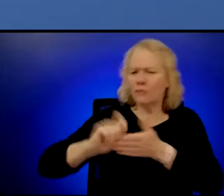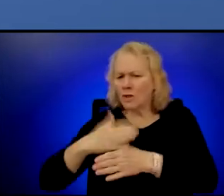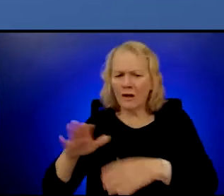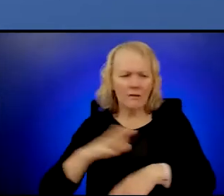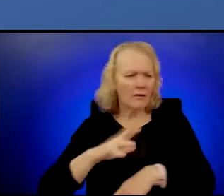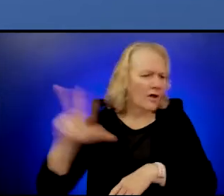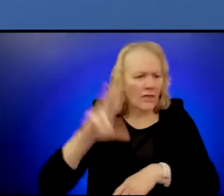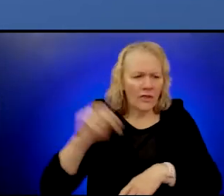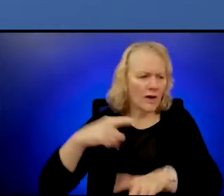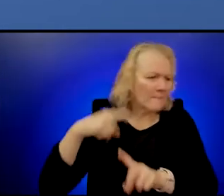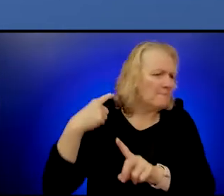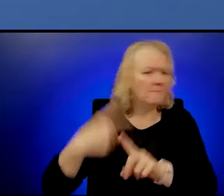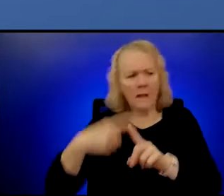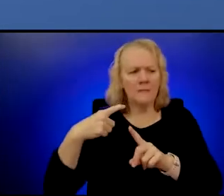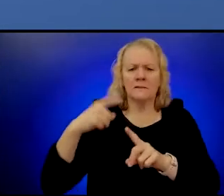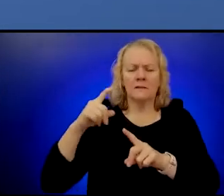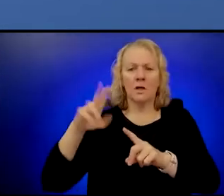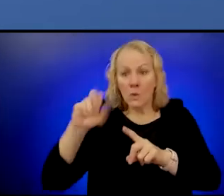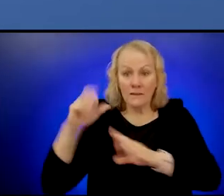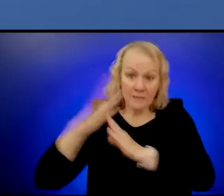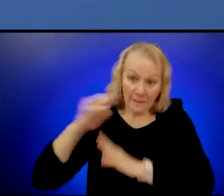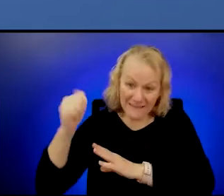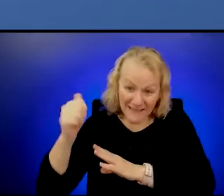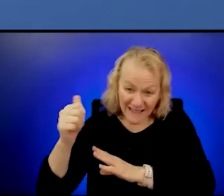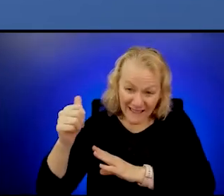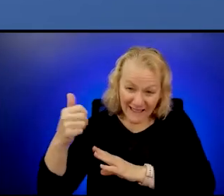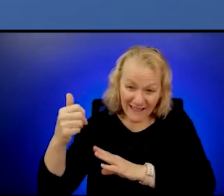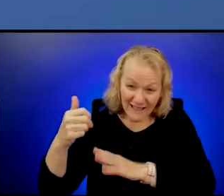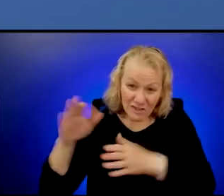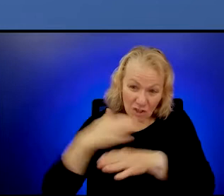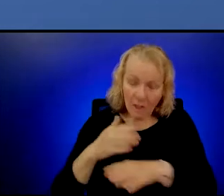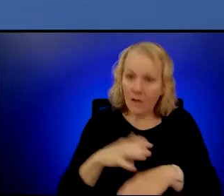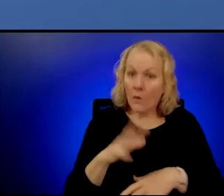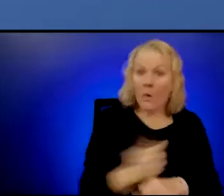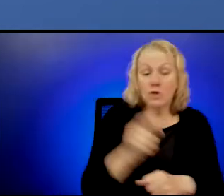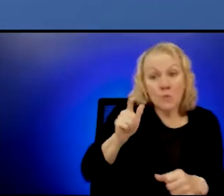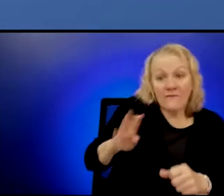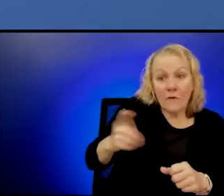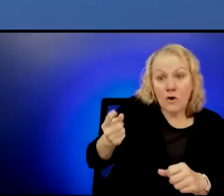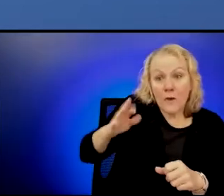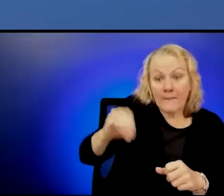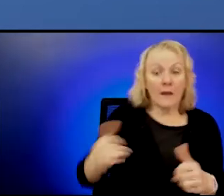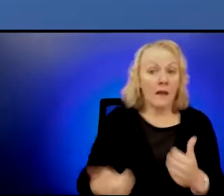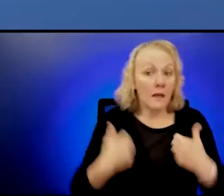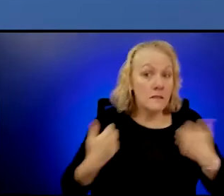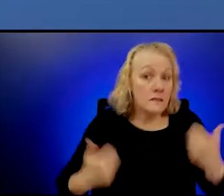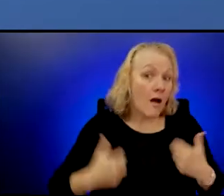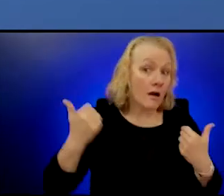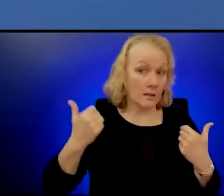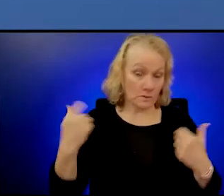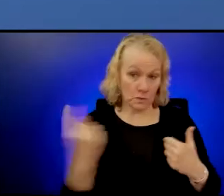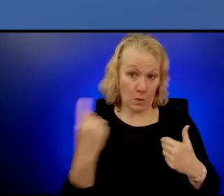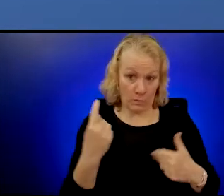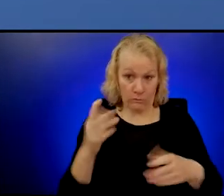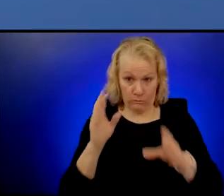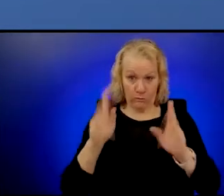30+ US top 10 hits, won 24 Grammys, the youngest solo artist to be inducted in the Rock and Roll Hall